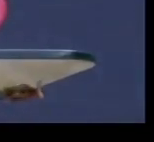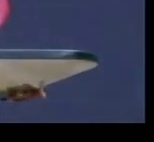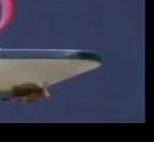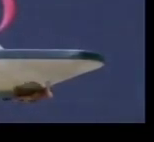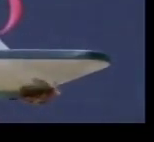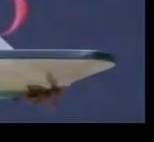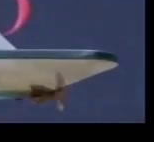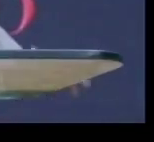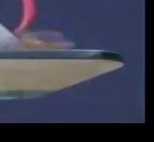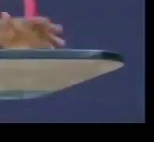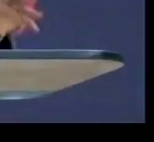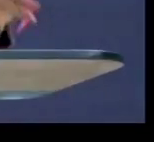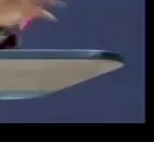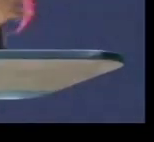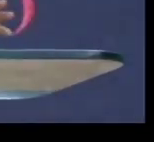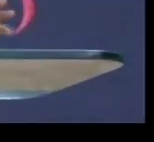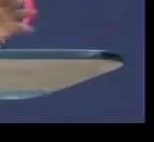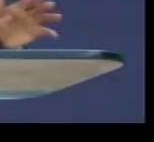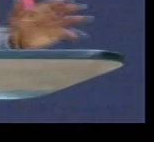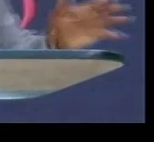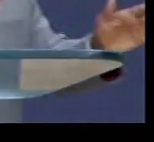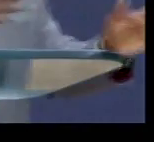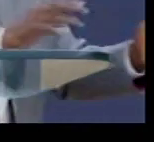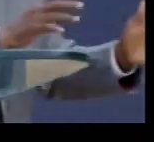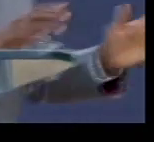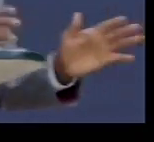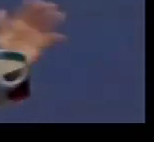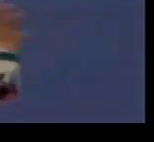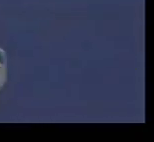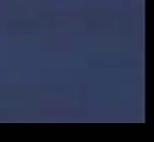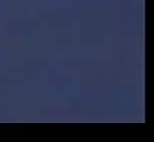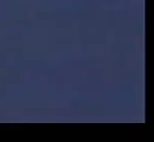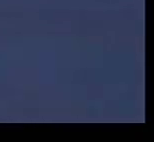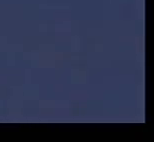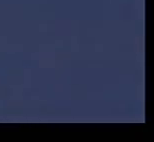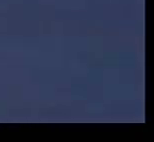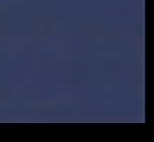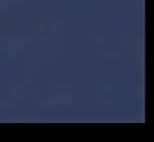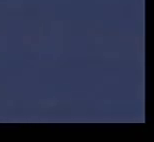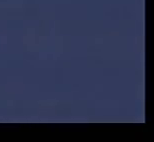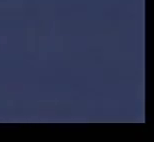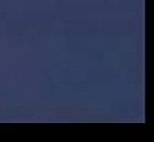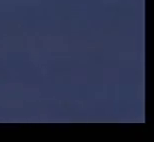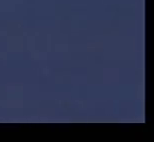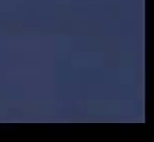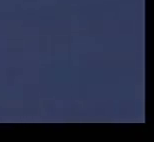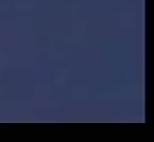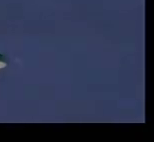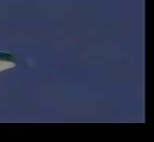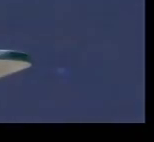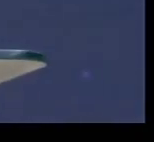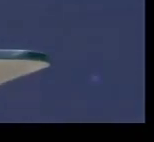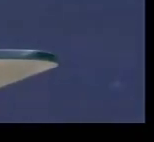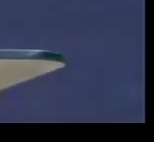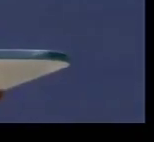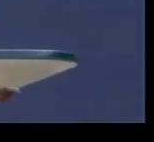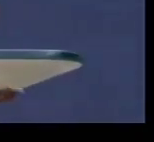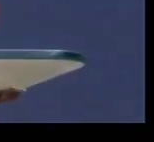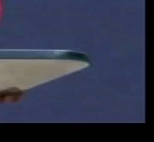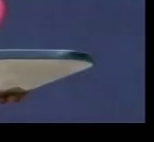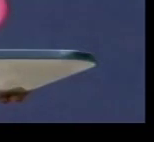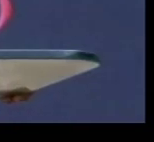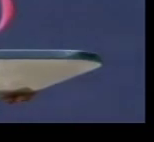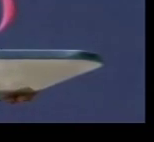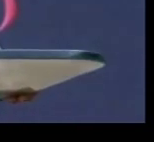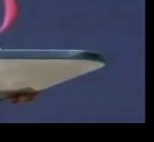limitation to this angle, to this angle, to that one, and to that one, and give us a broad